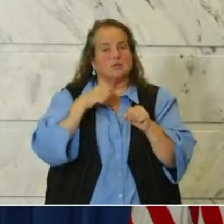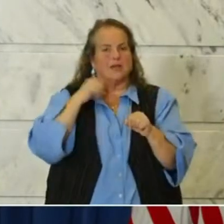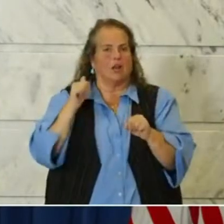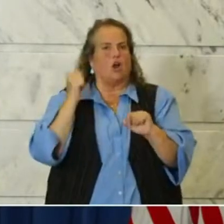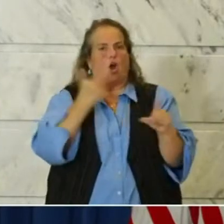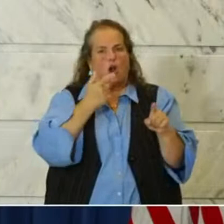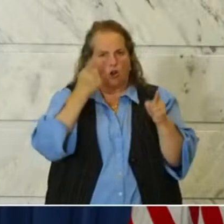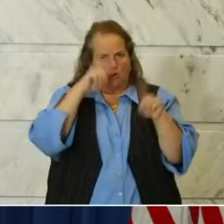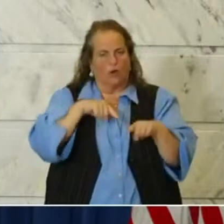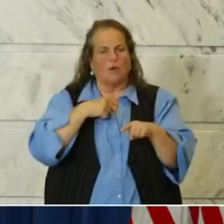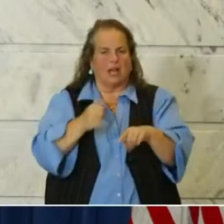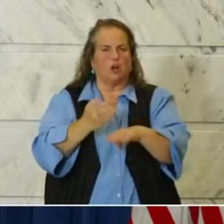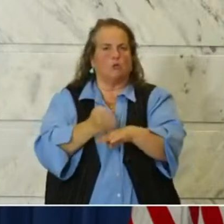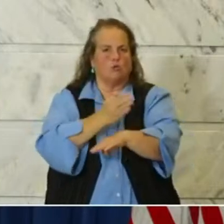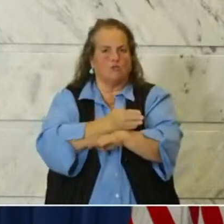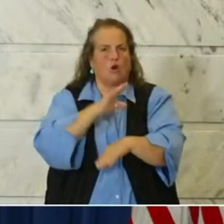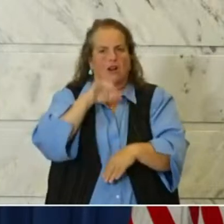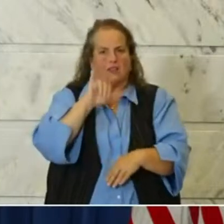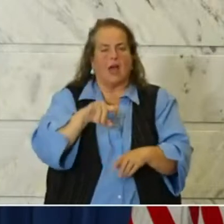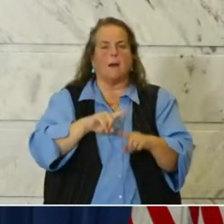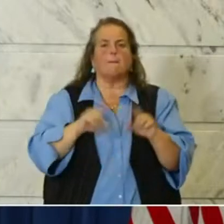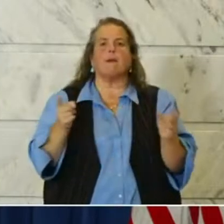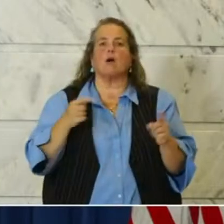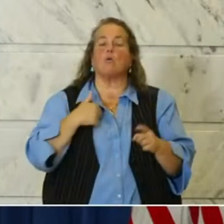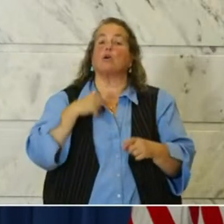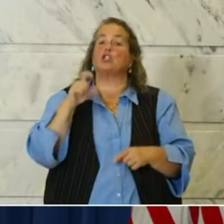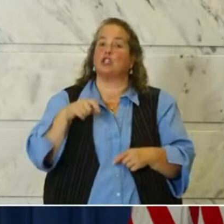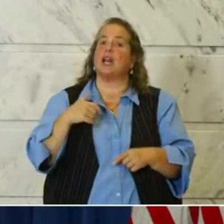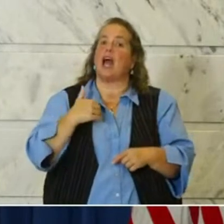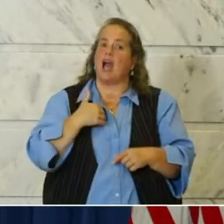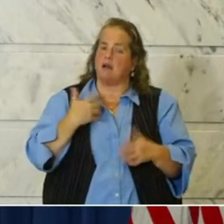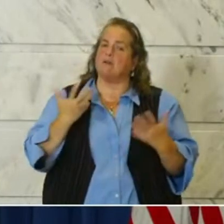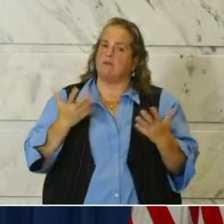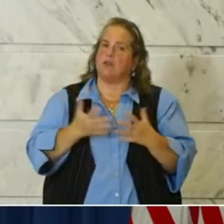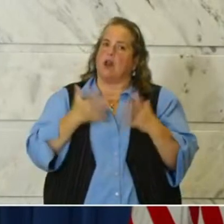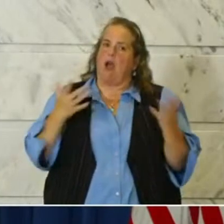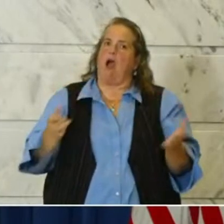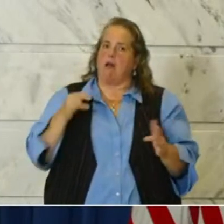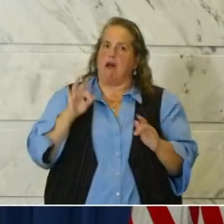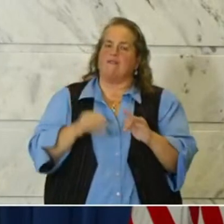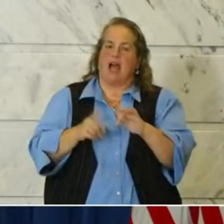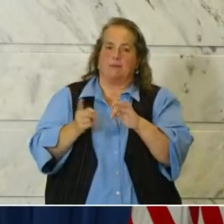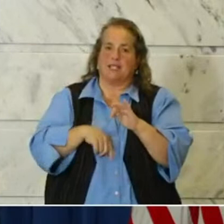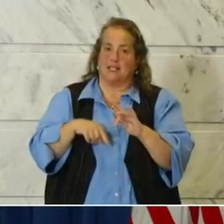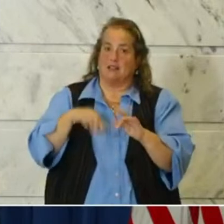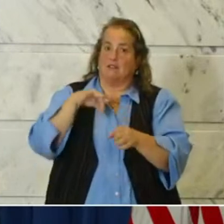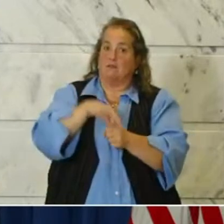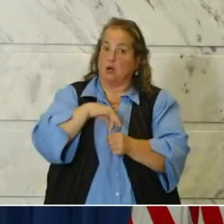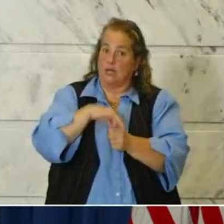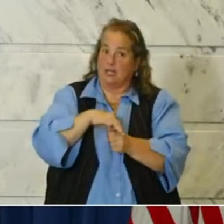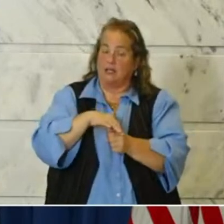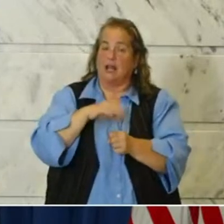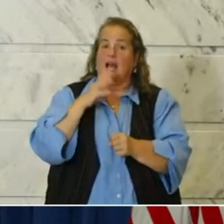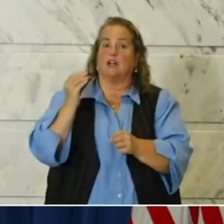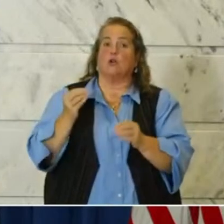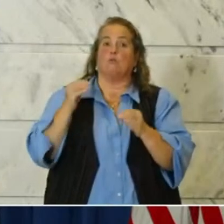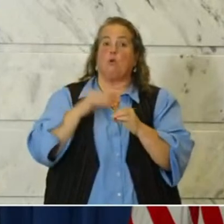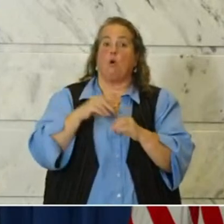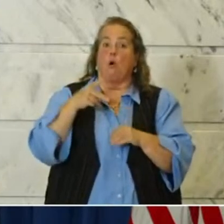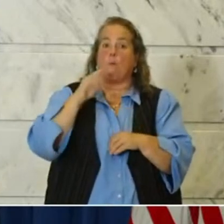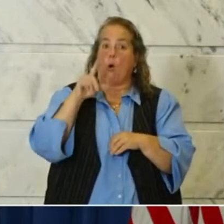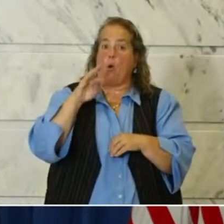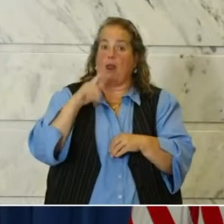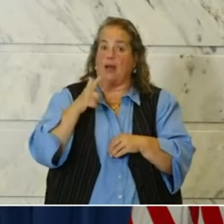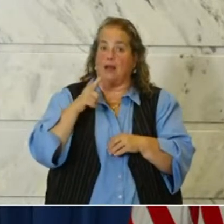to improve on. But I want to make sure we have significant absentee voting. We need more polling